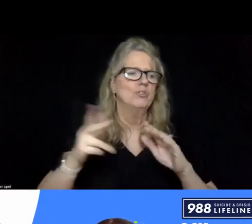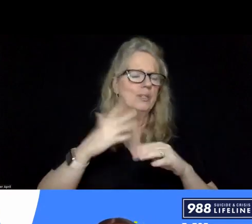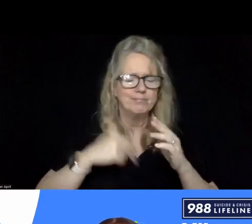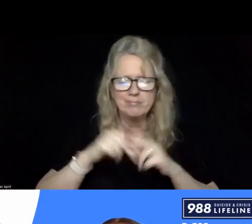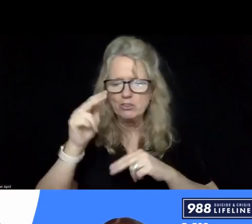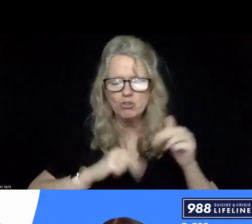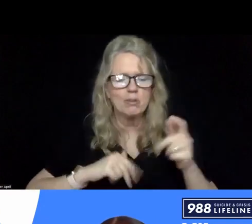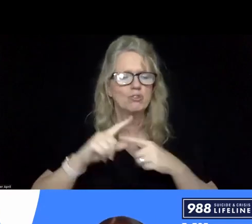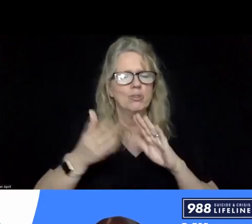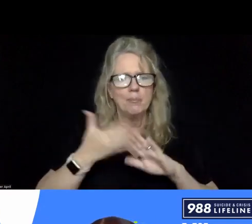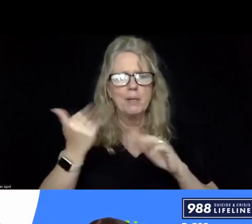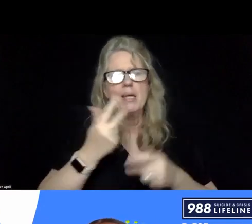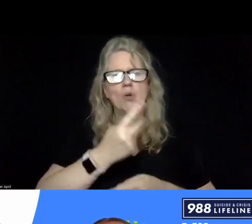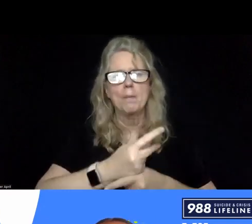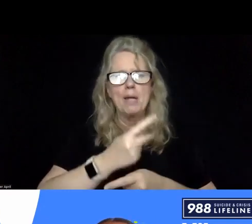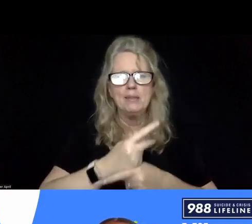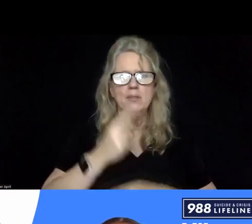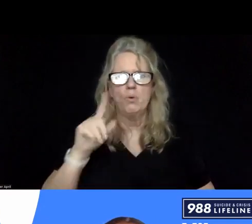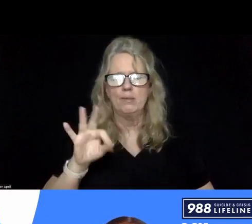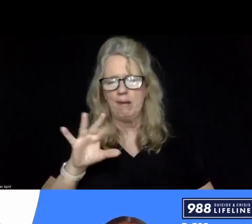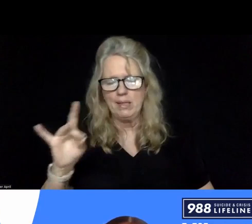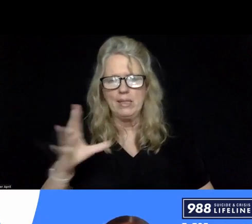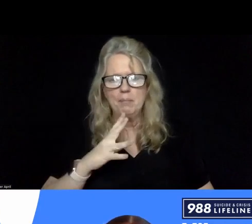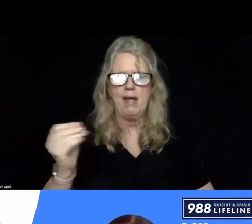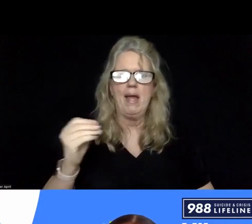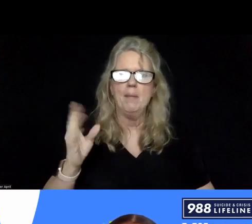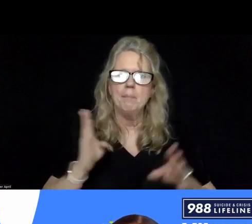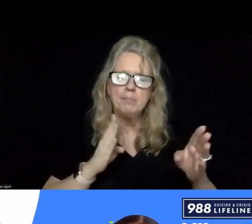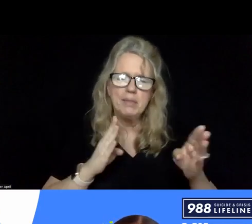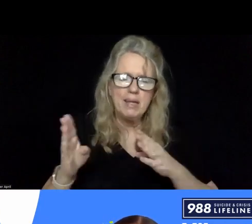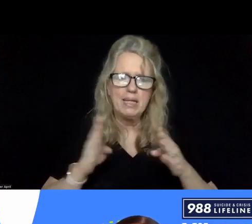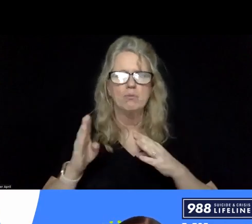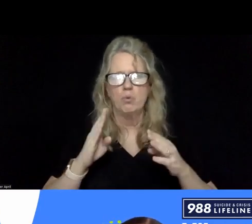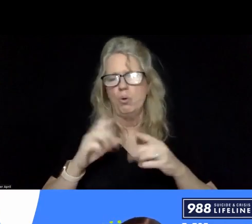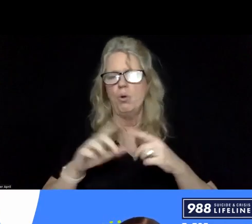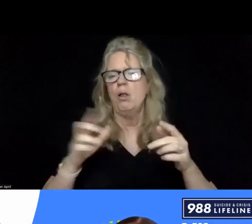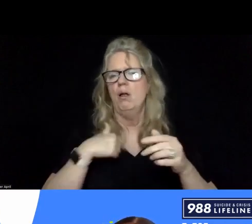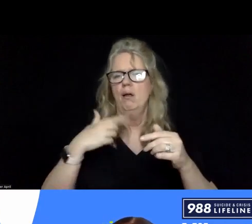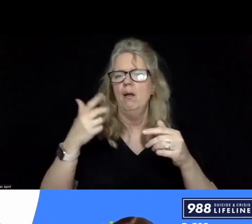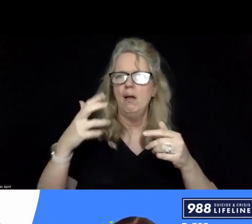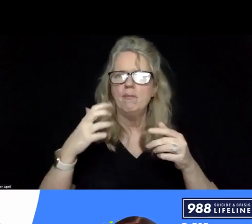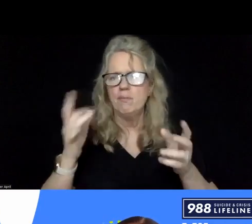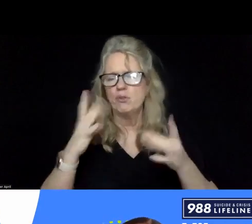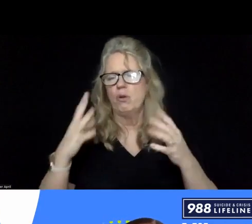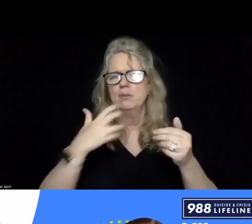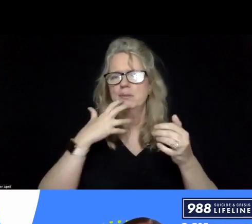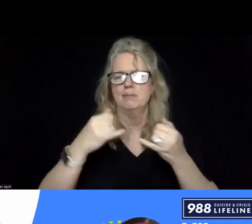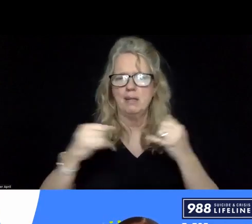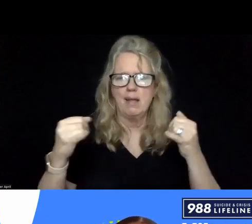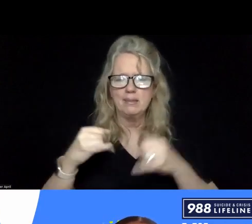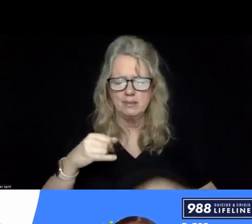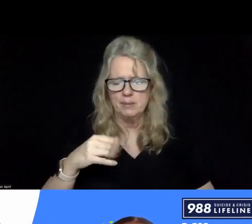to and for maintenance for 988 and behavioral health crisis hotline systems serving the state.